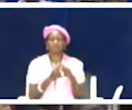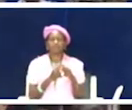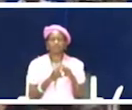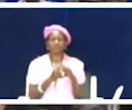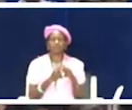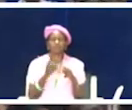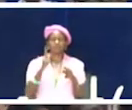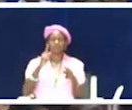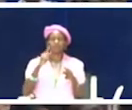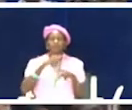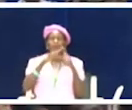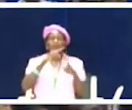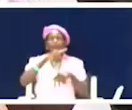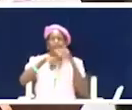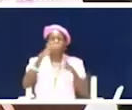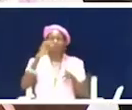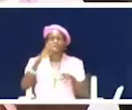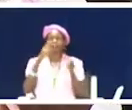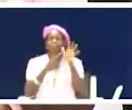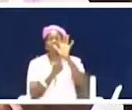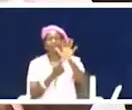When they go out, show them favor.